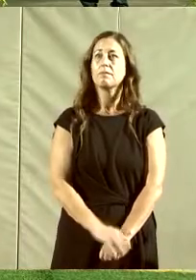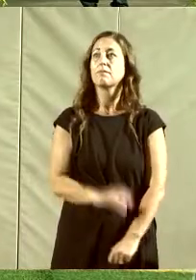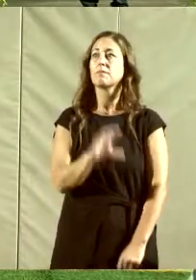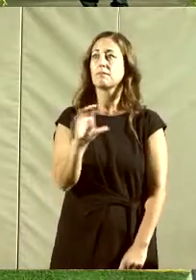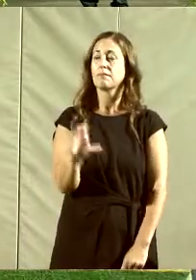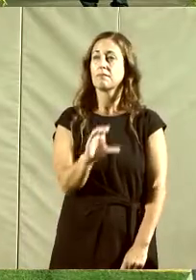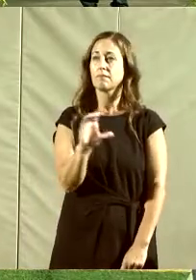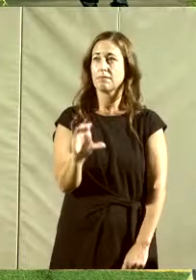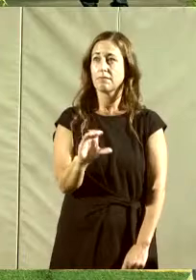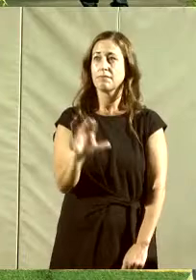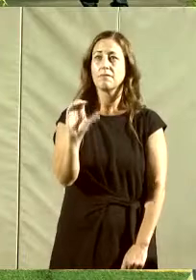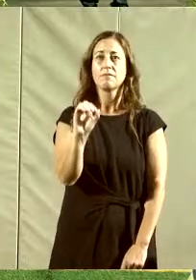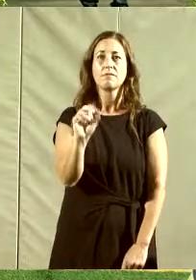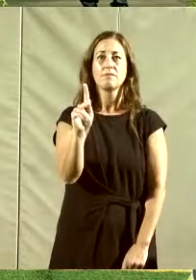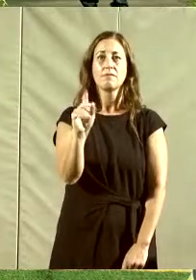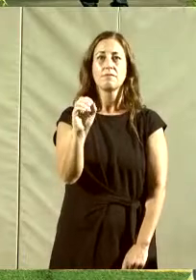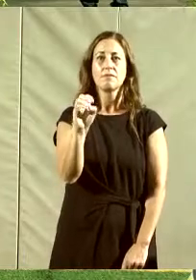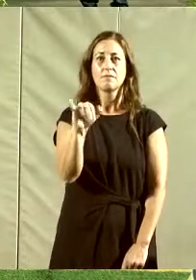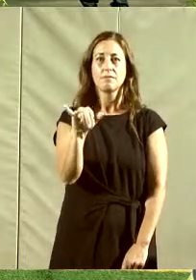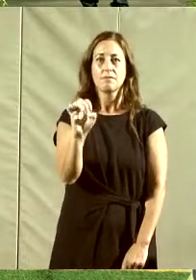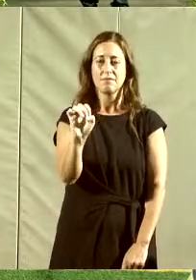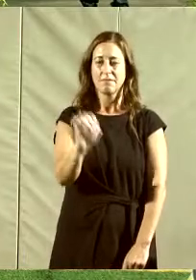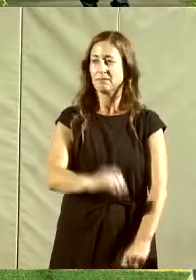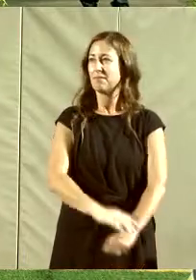Chukwuemeka Darlington Okoye.